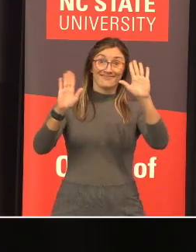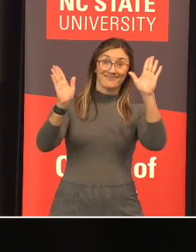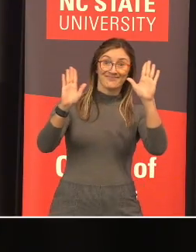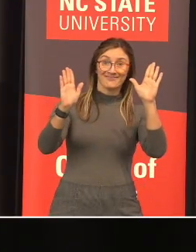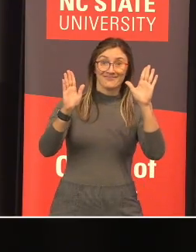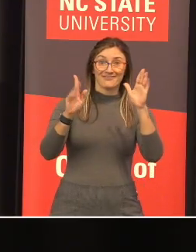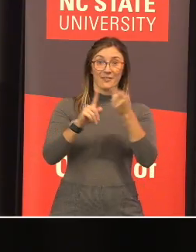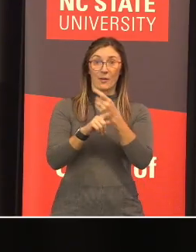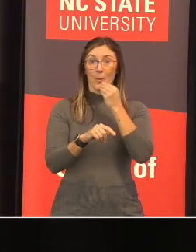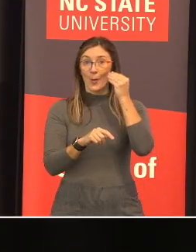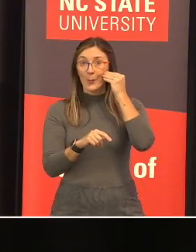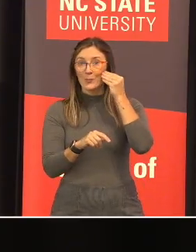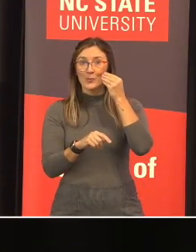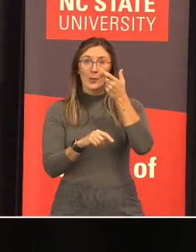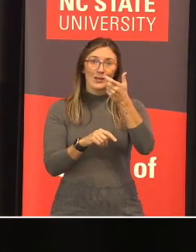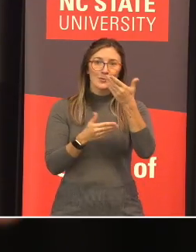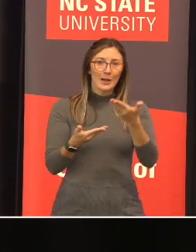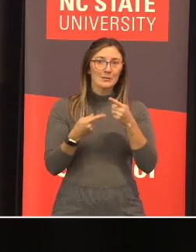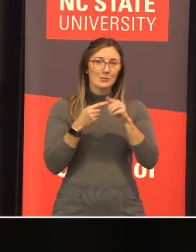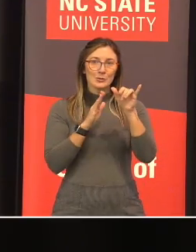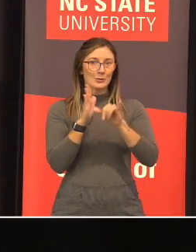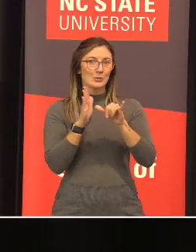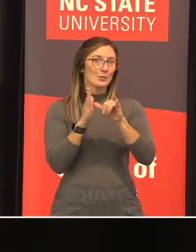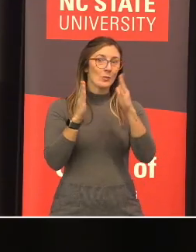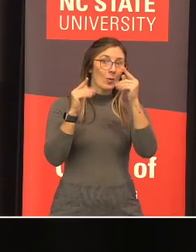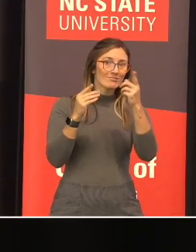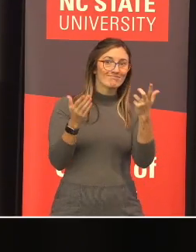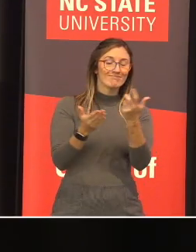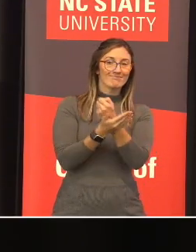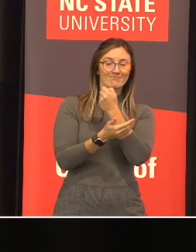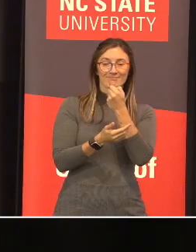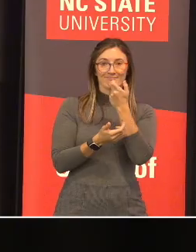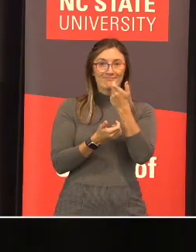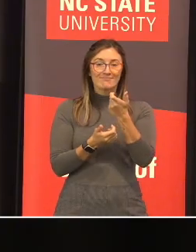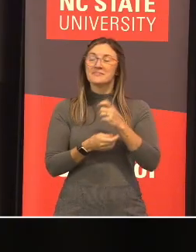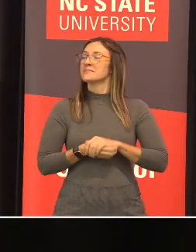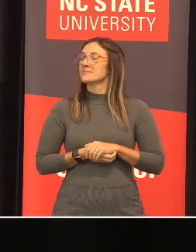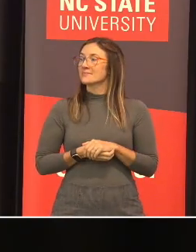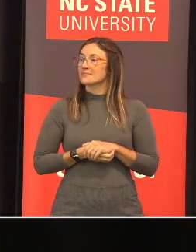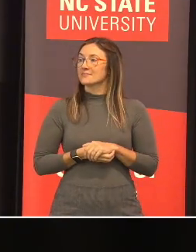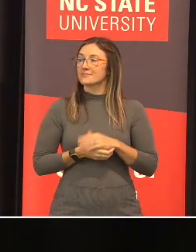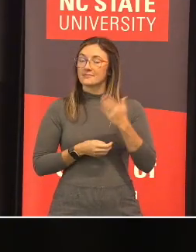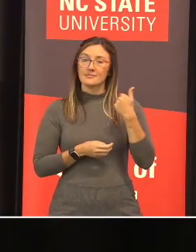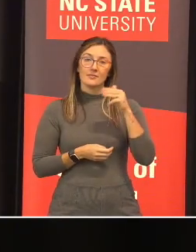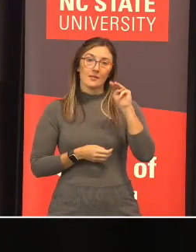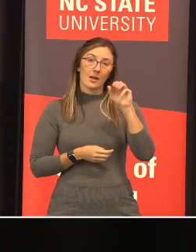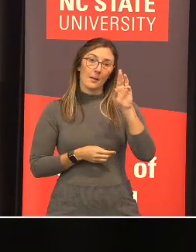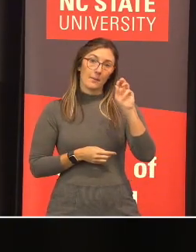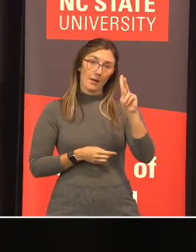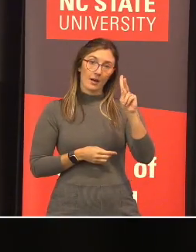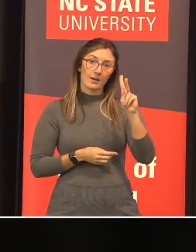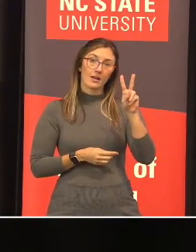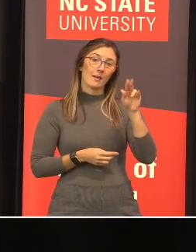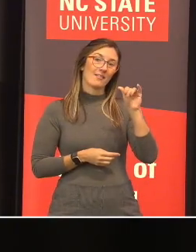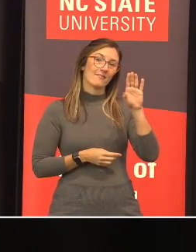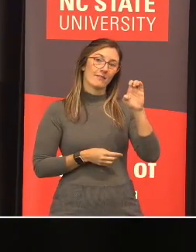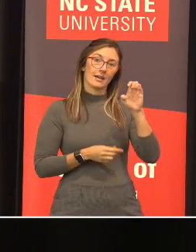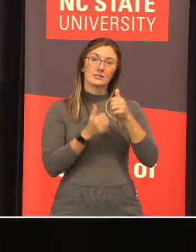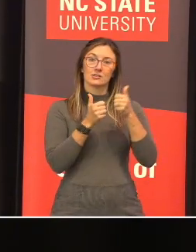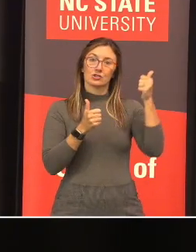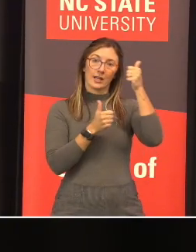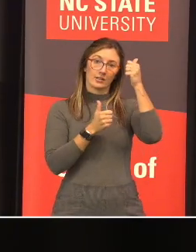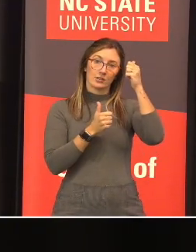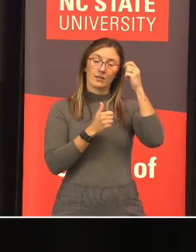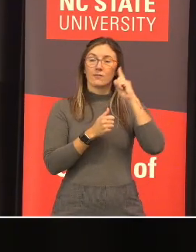remotely. Welcome to you too, and hope you managed to sneak lunch into here too. I'm Mark Hoyt. I'm the Vice Chancellor for Information Technology, and